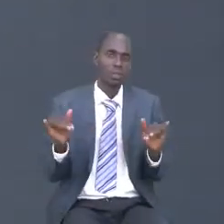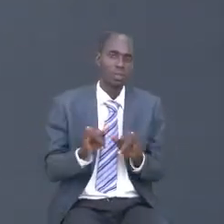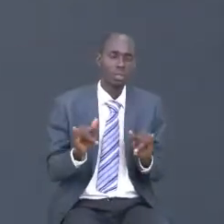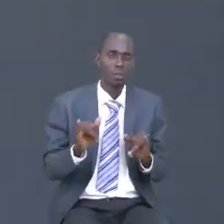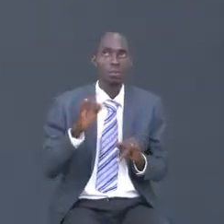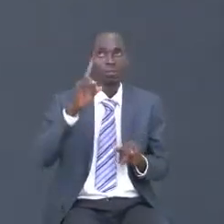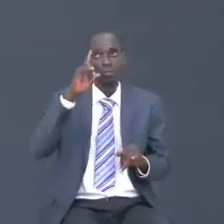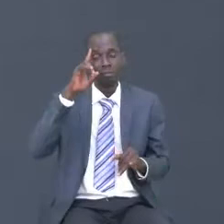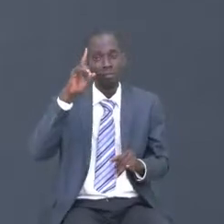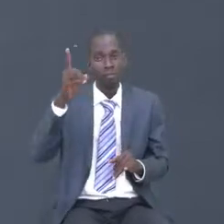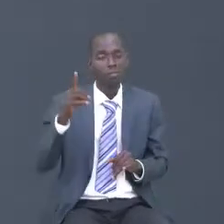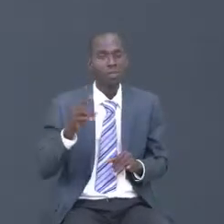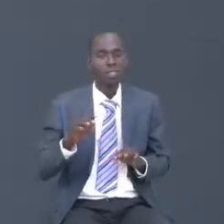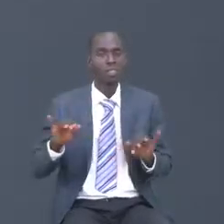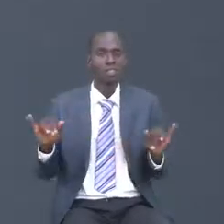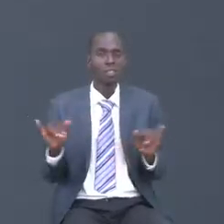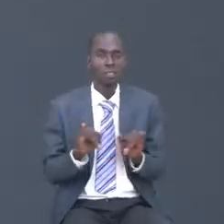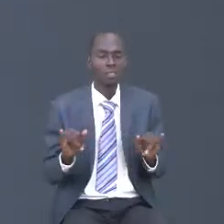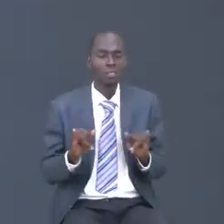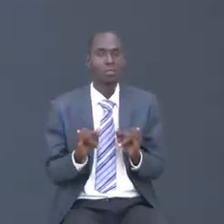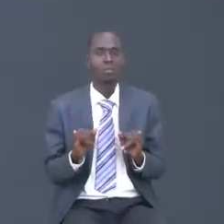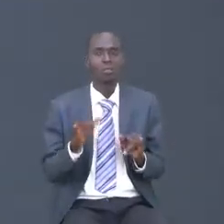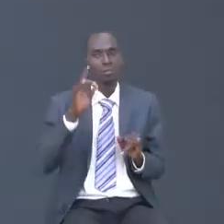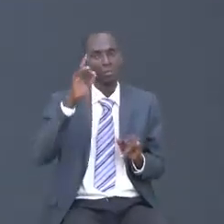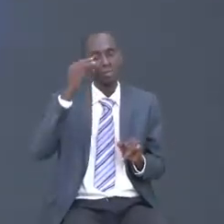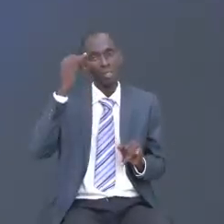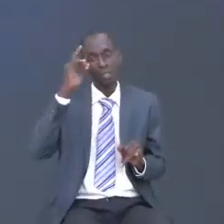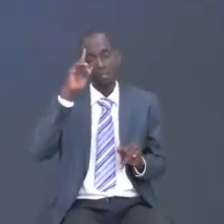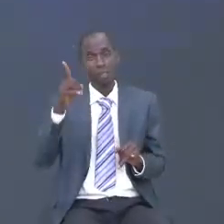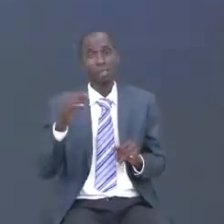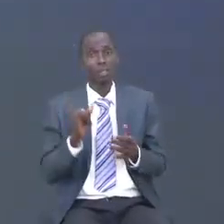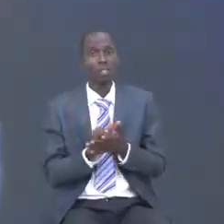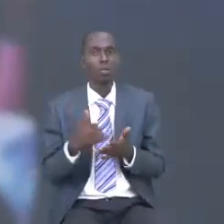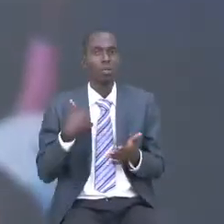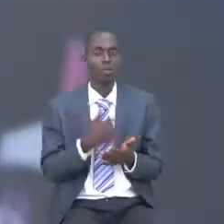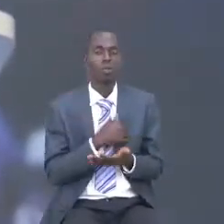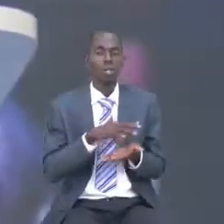same diligence that we learned today. And as you are willing and